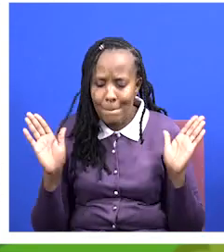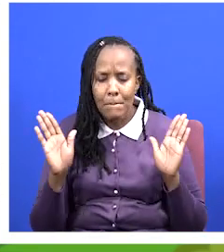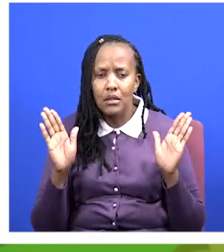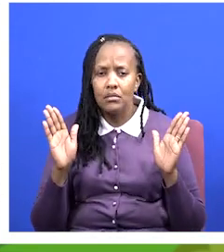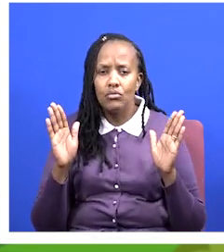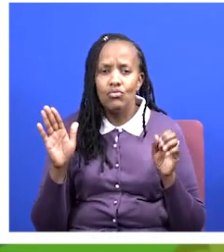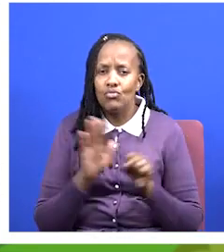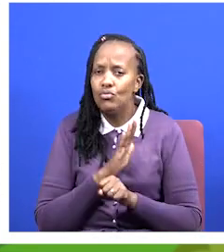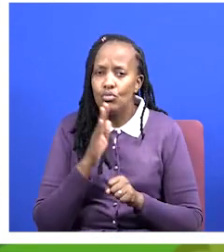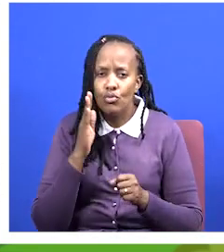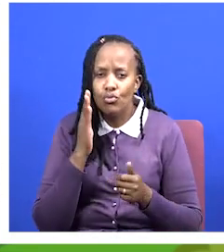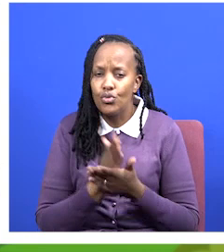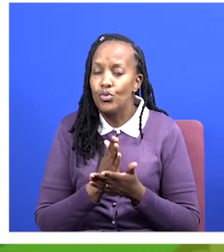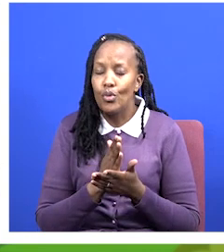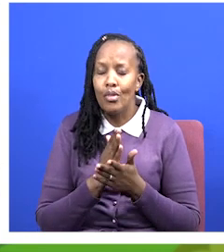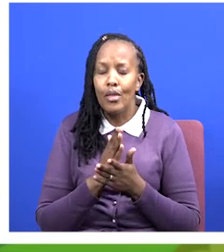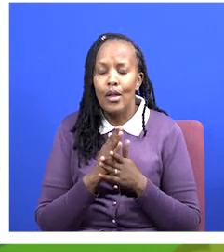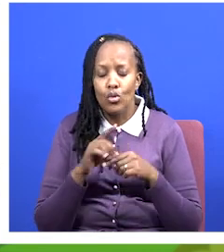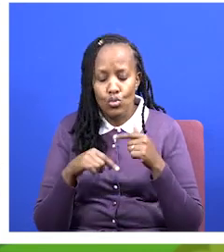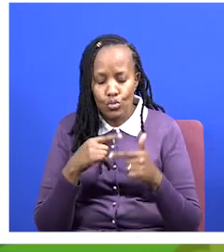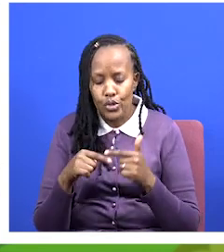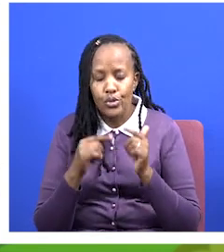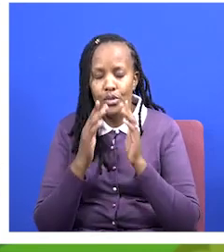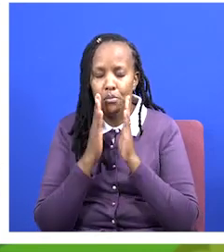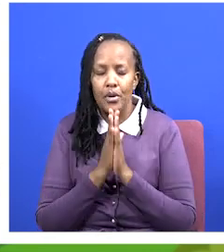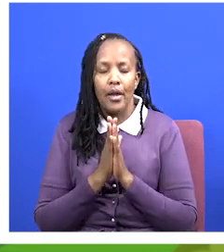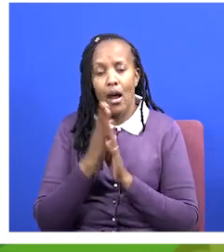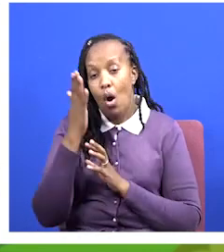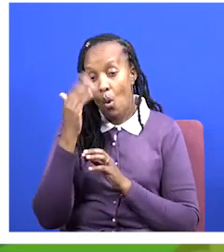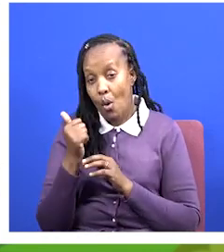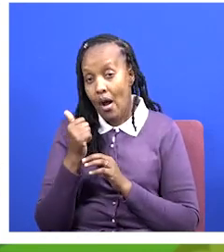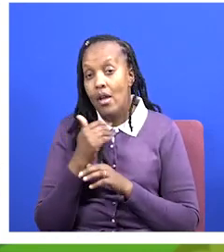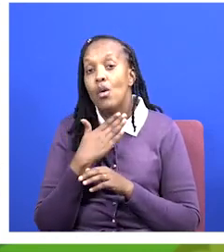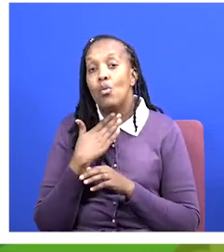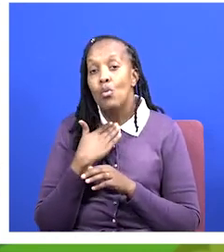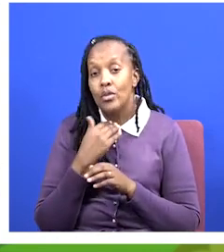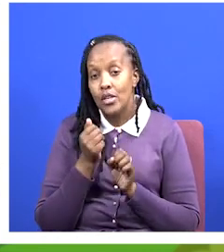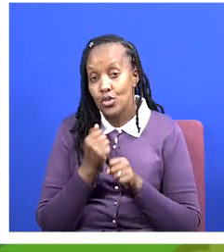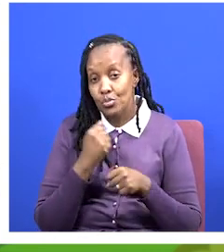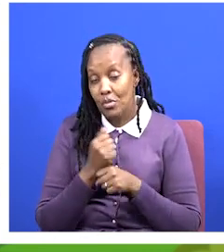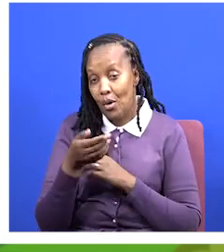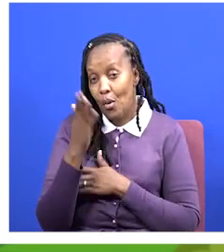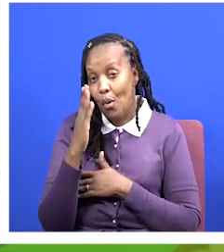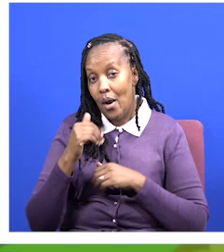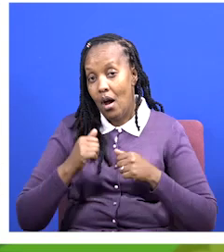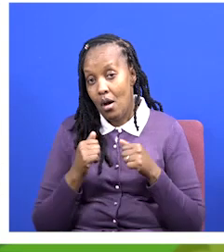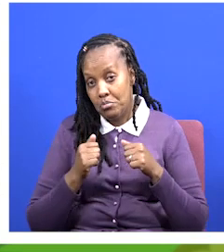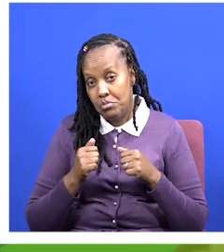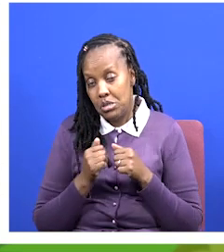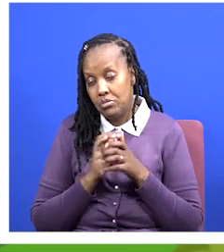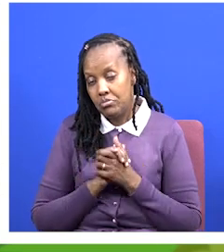honest and truthful and prayerful because he wanted to please God.